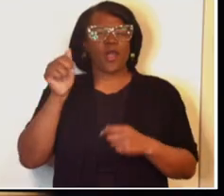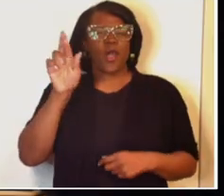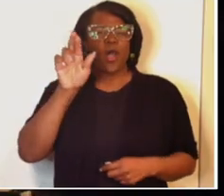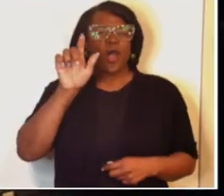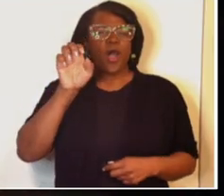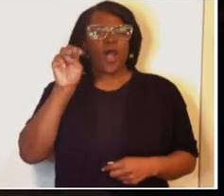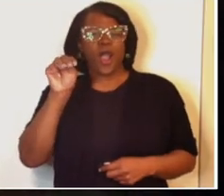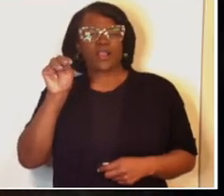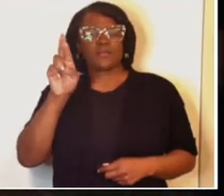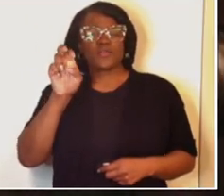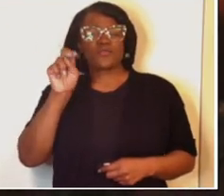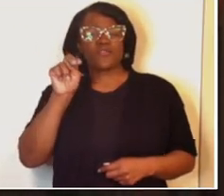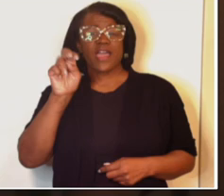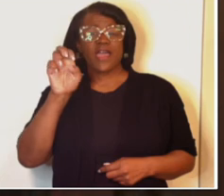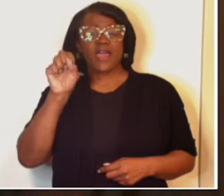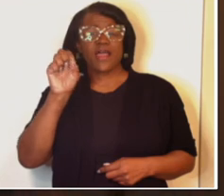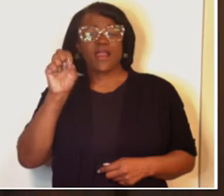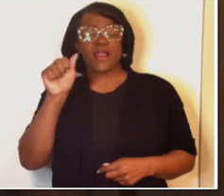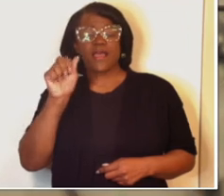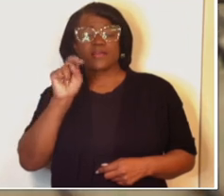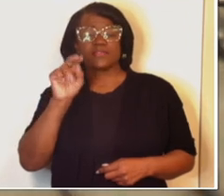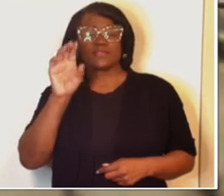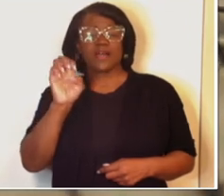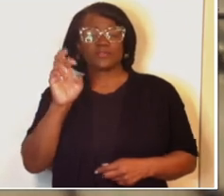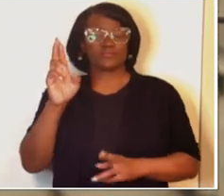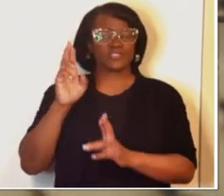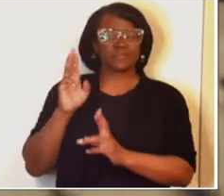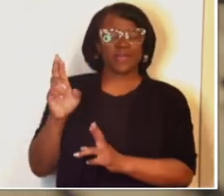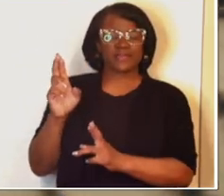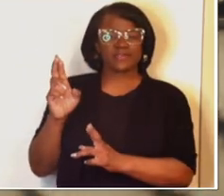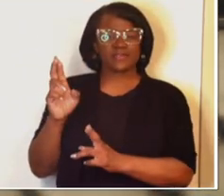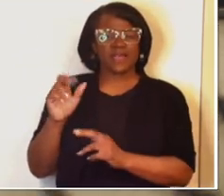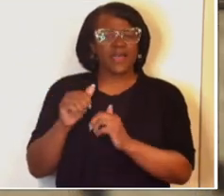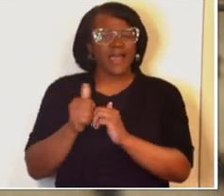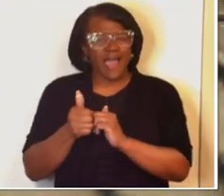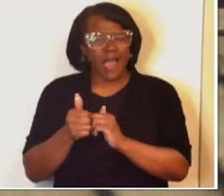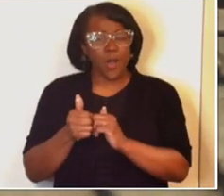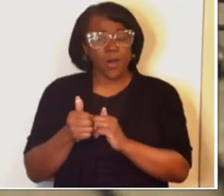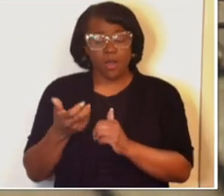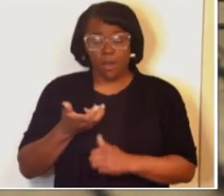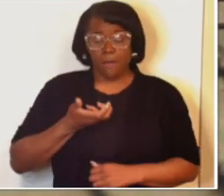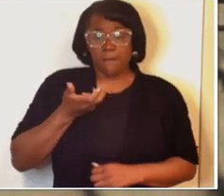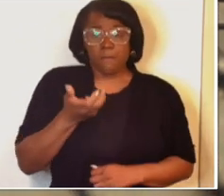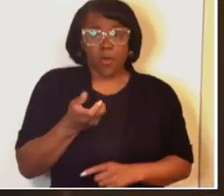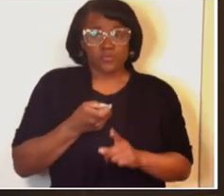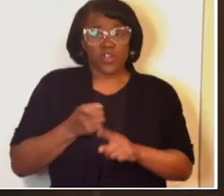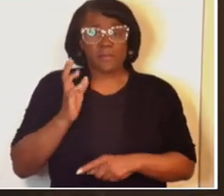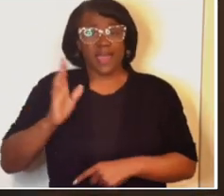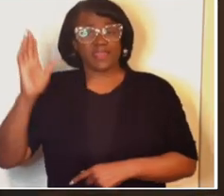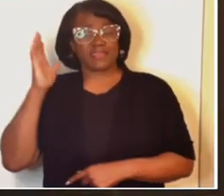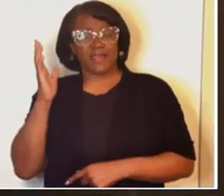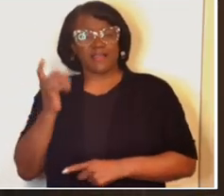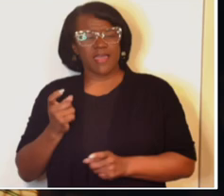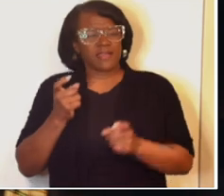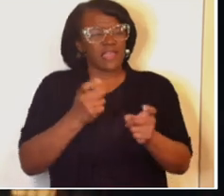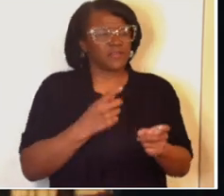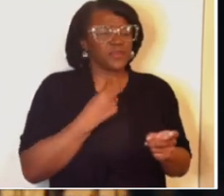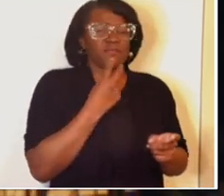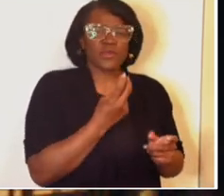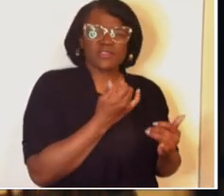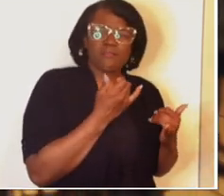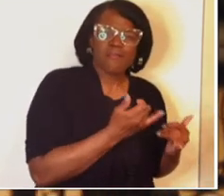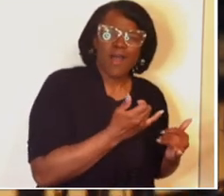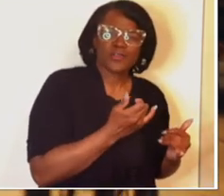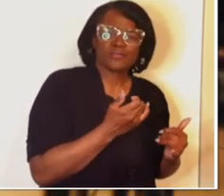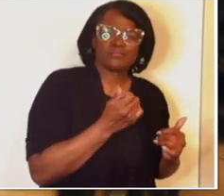excellence. Today we pay homage to the Harlem Renaissance by taking poems from back then and giving them to the voices of modern Harlem. What up,